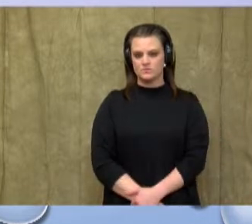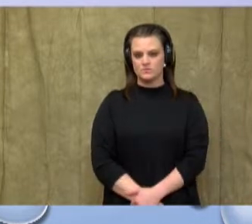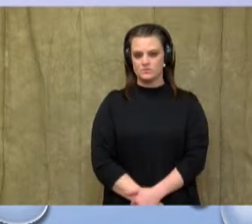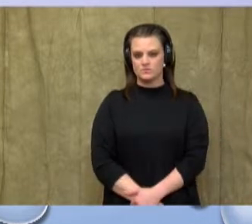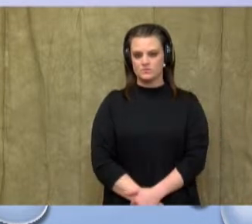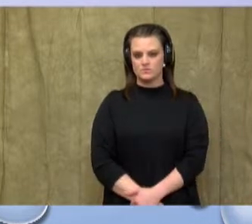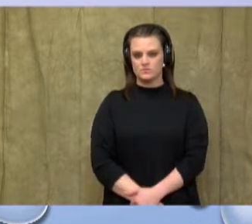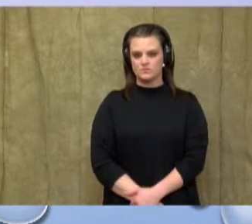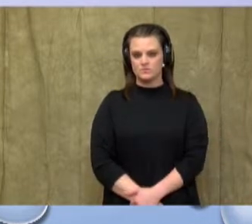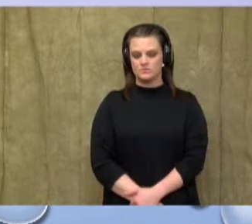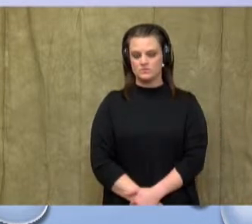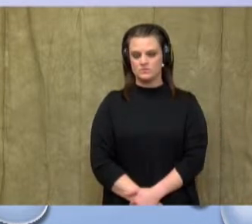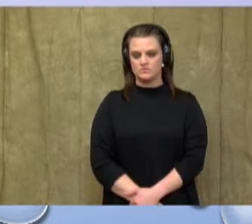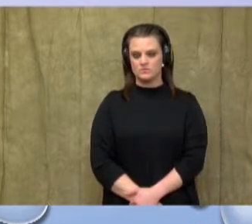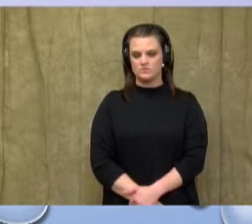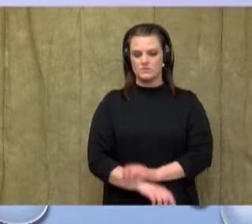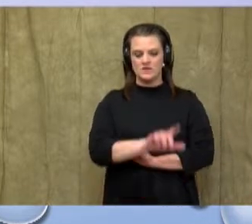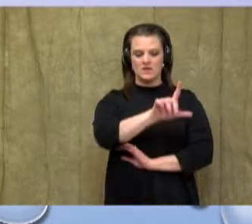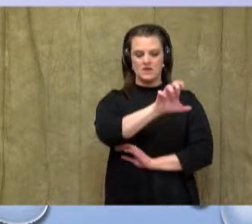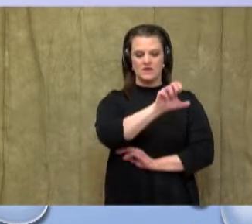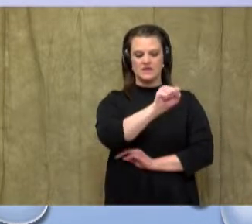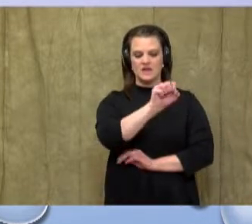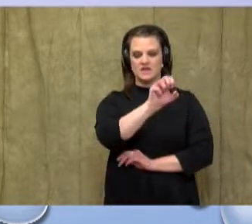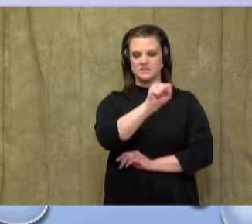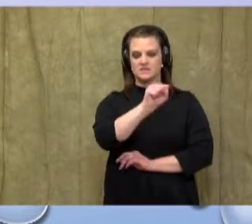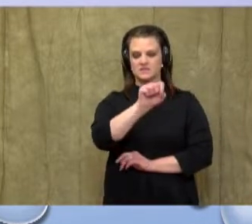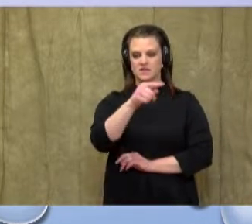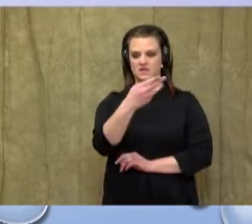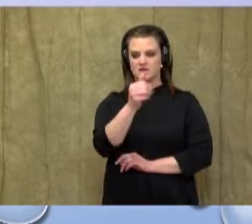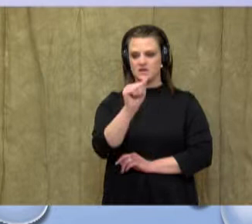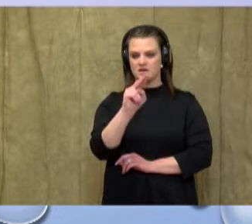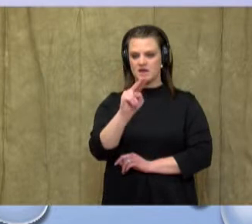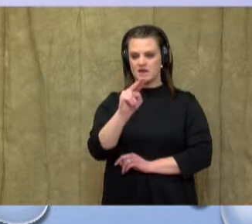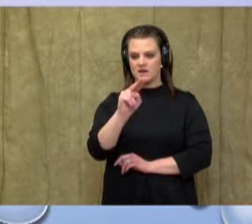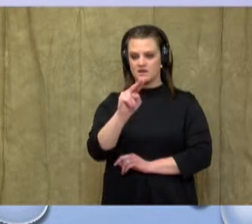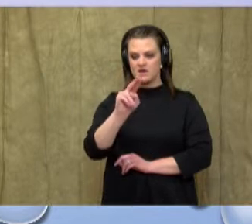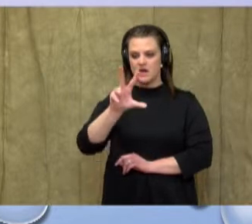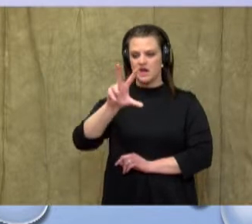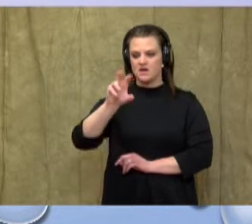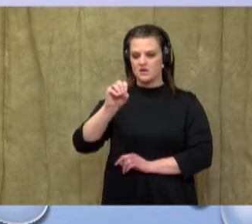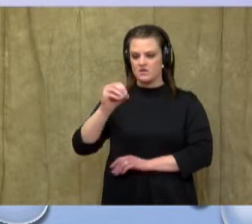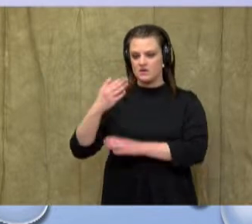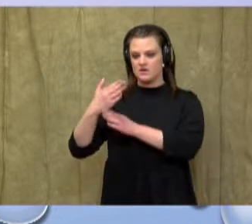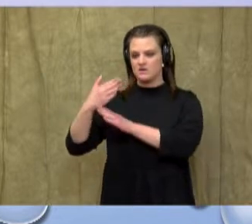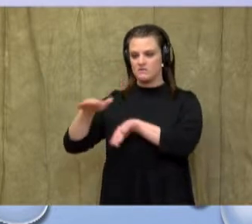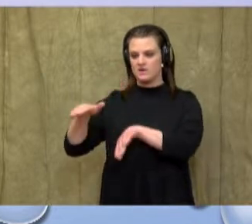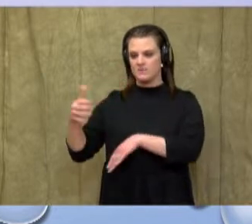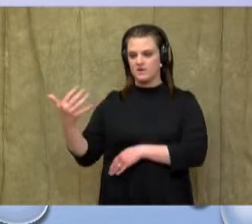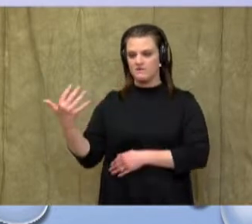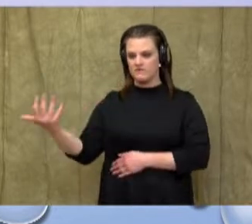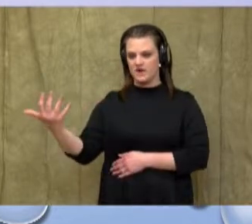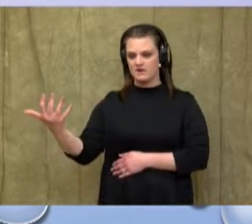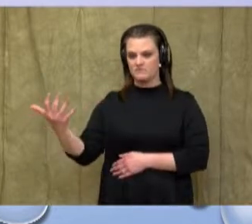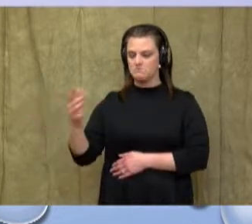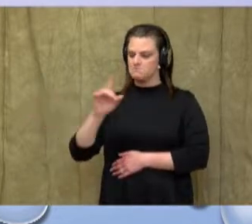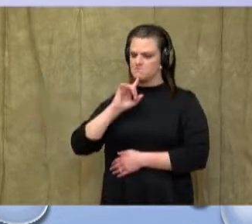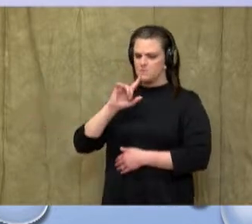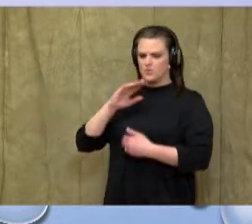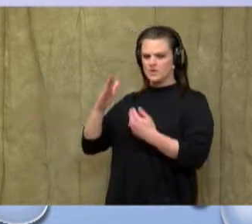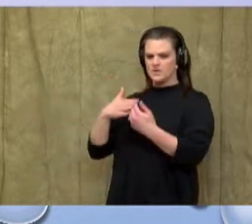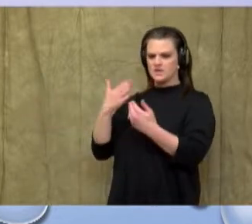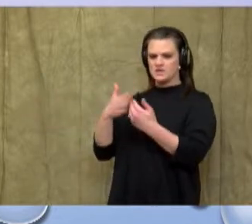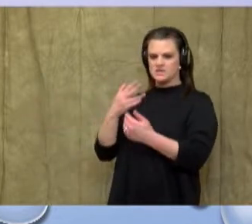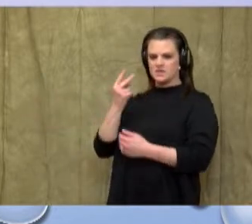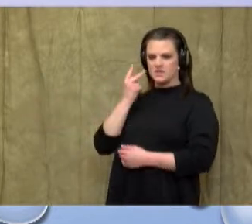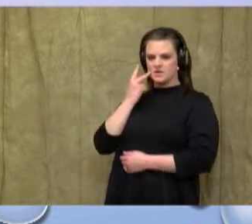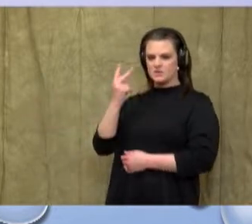Then it says less than 30 divided by 5. That's really easy because you